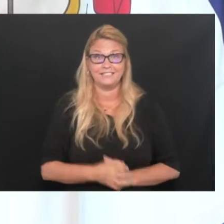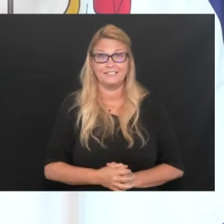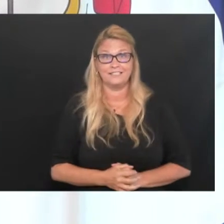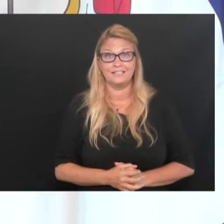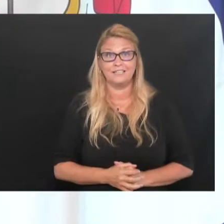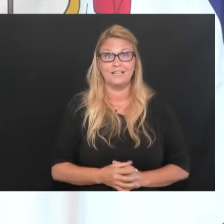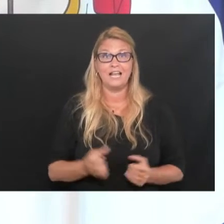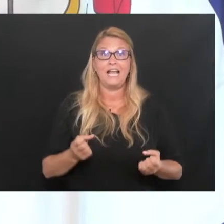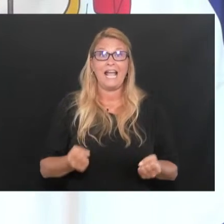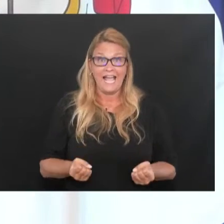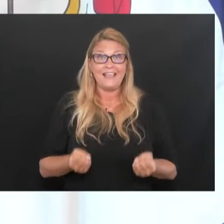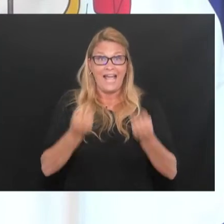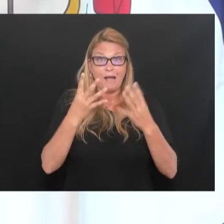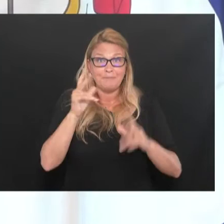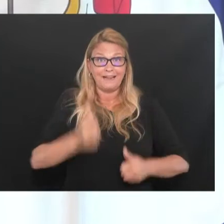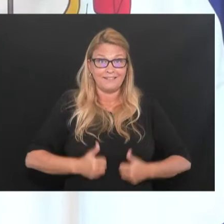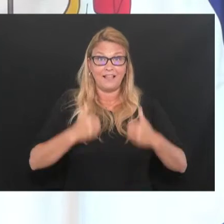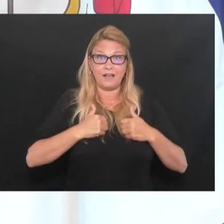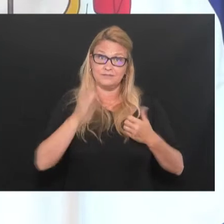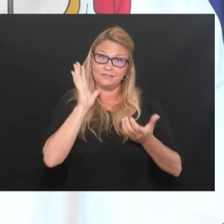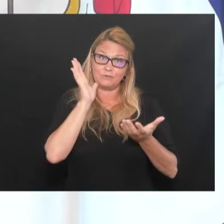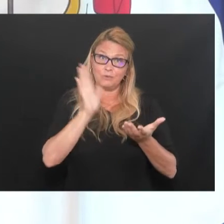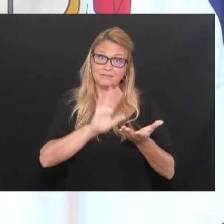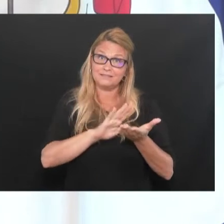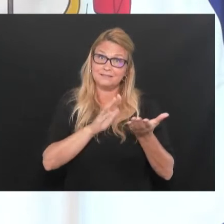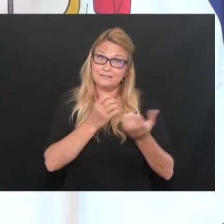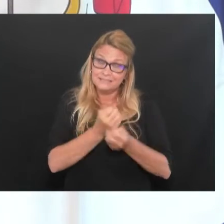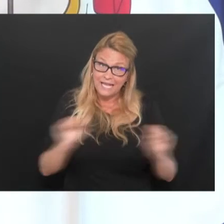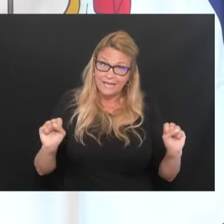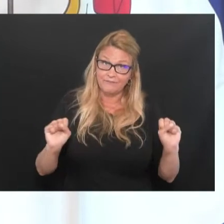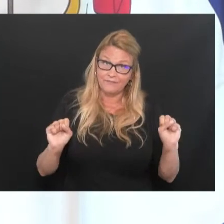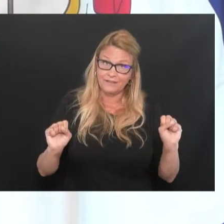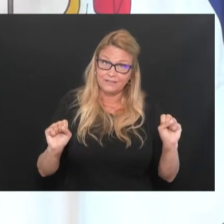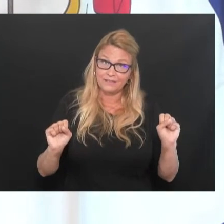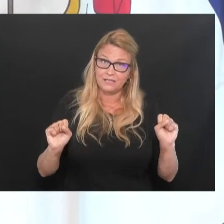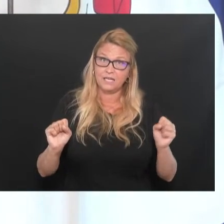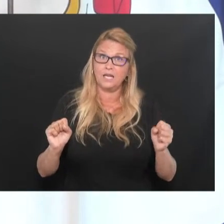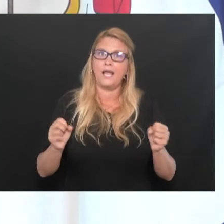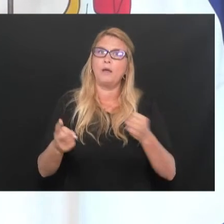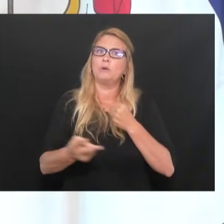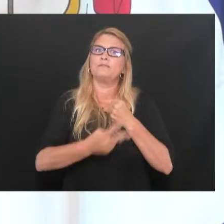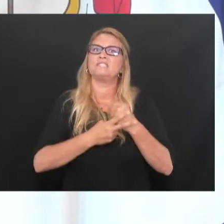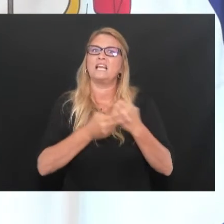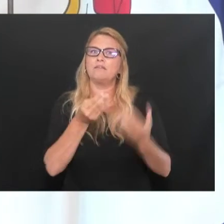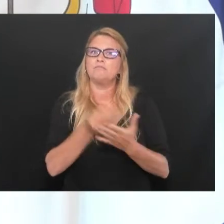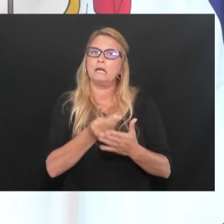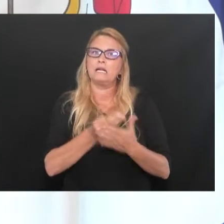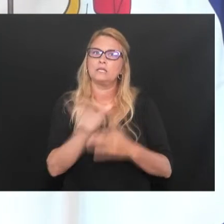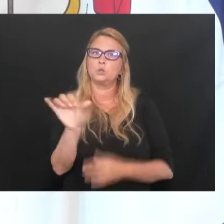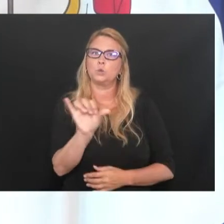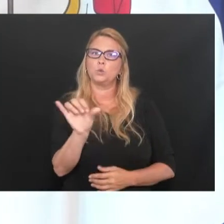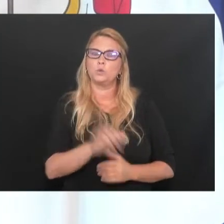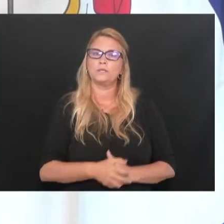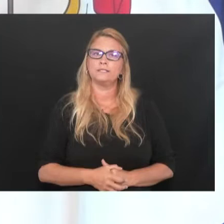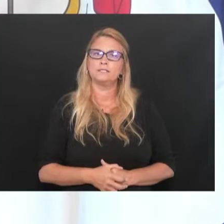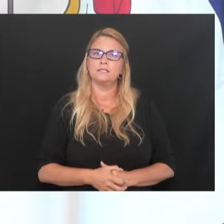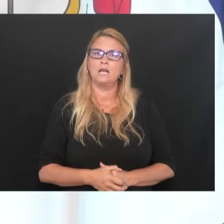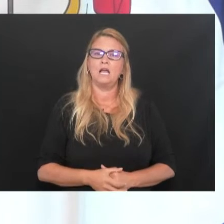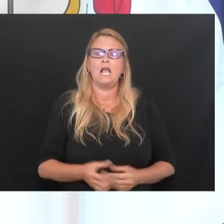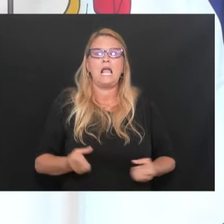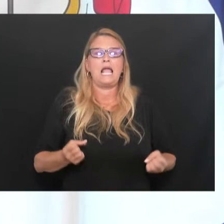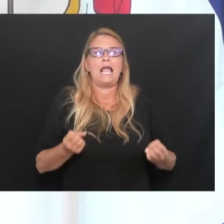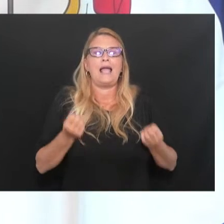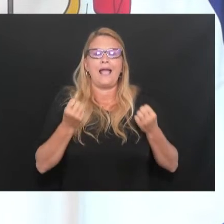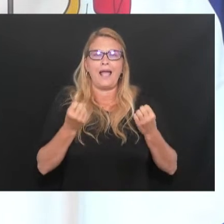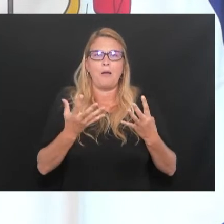how many lives have we saved? And how much money have we saved? How many hospitalizations